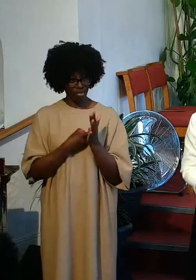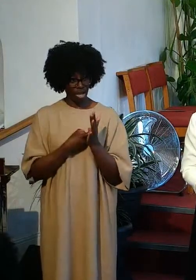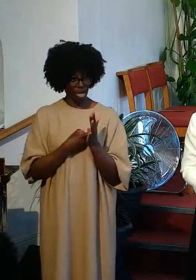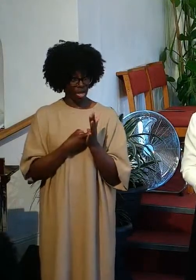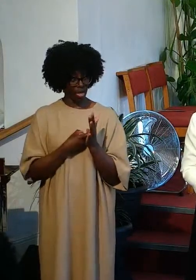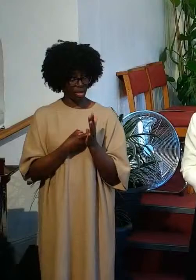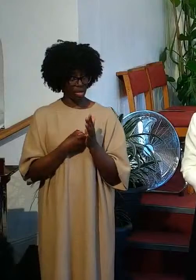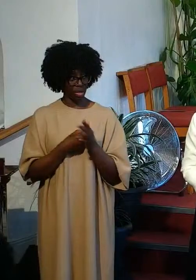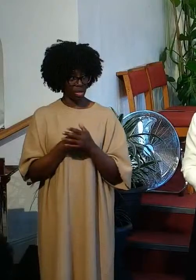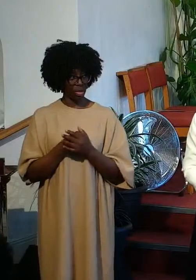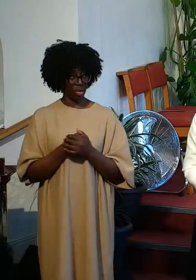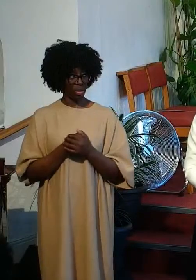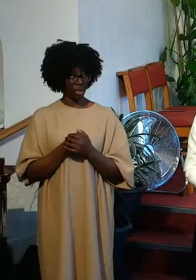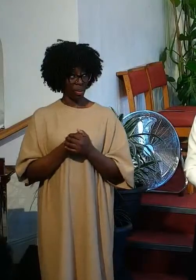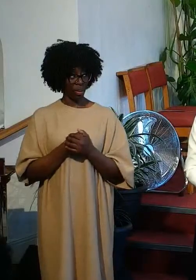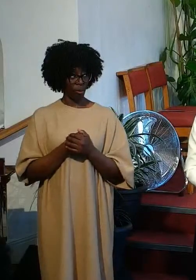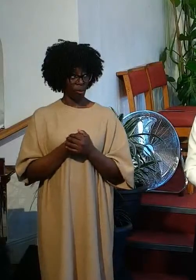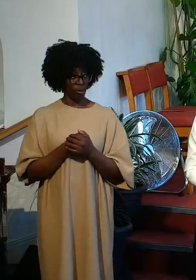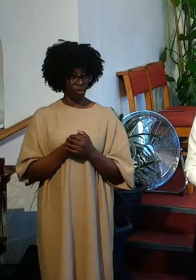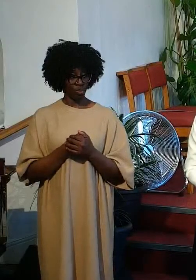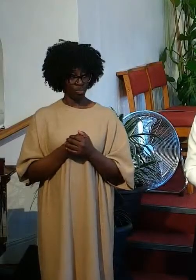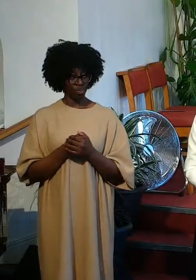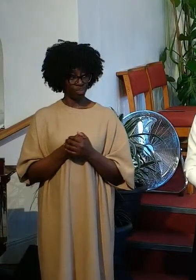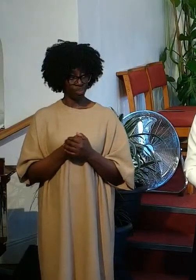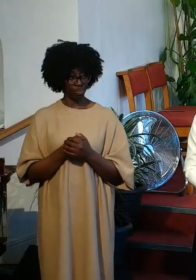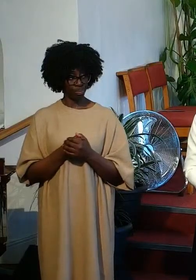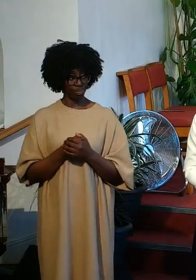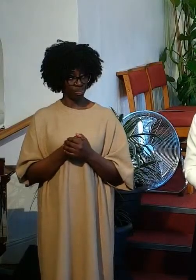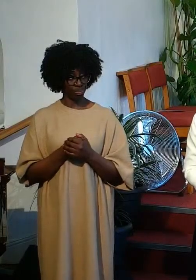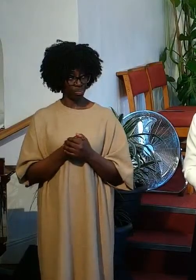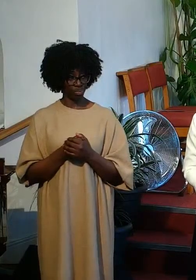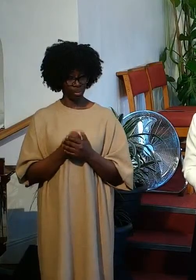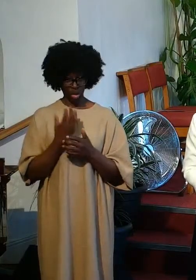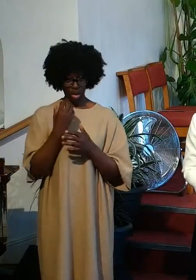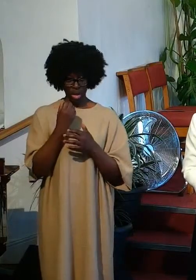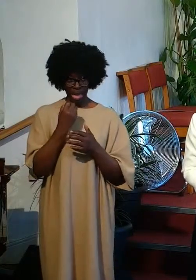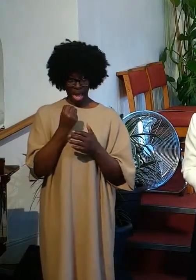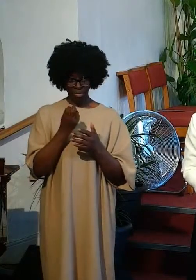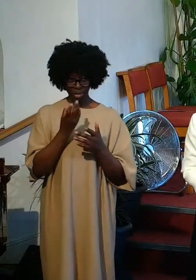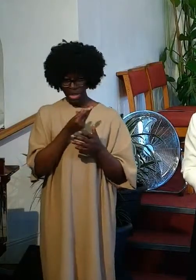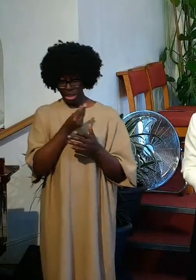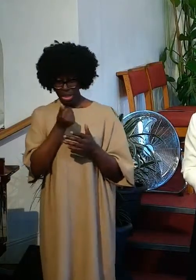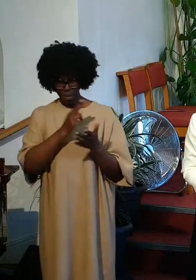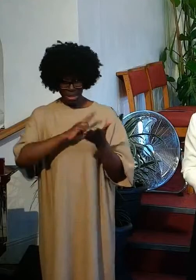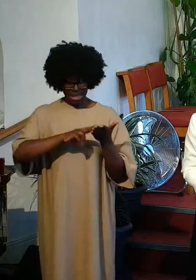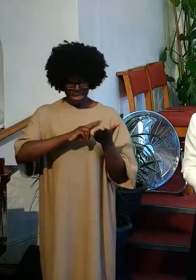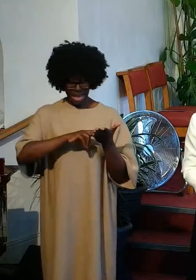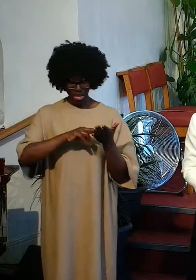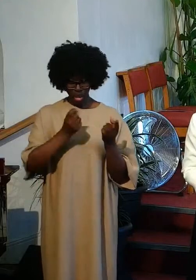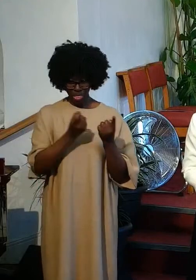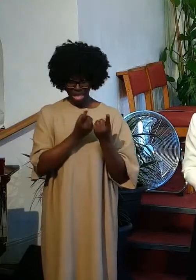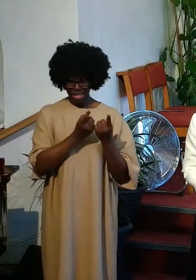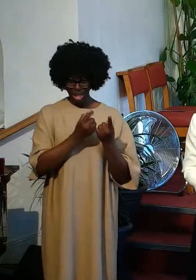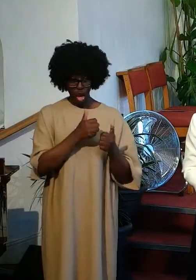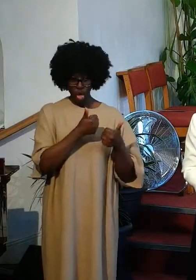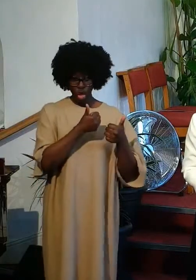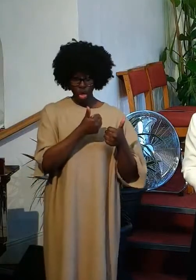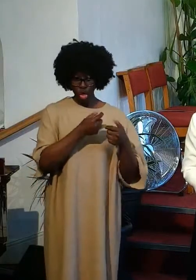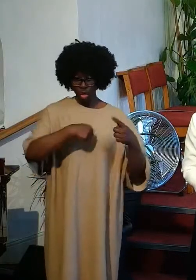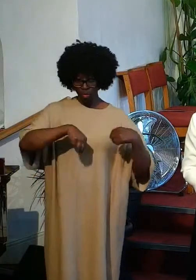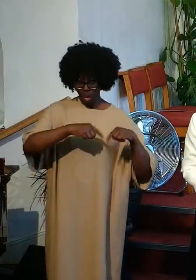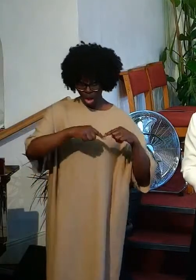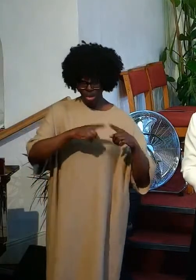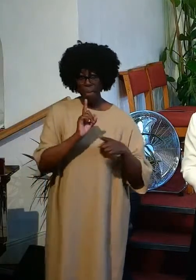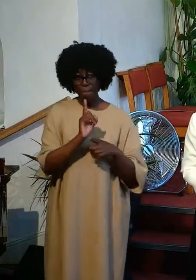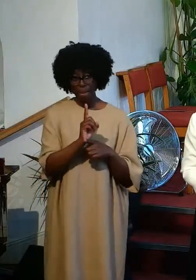natural substances out there that are not good for us. And therefore, when you extract them in concentrated